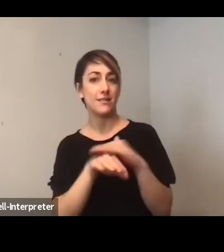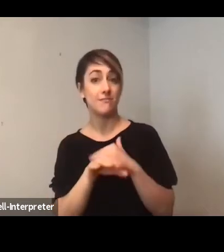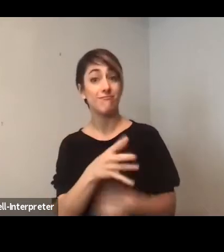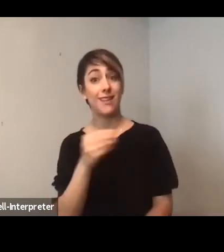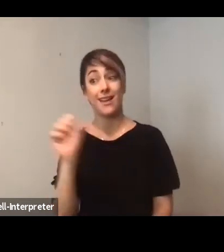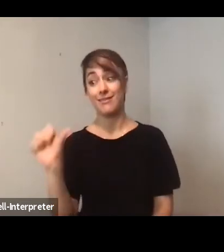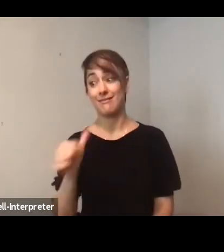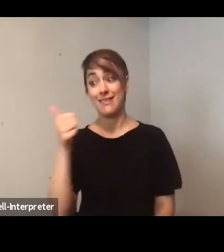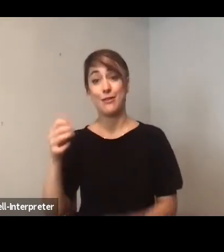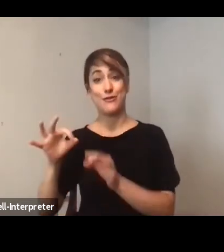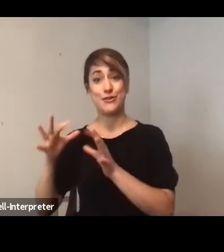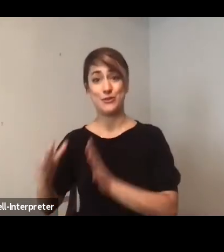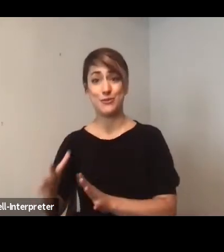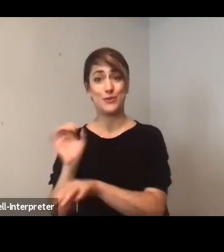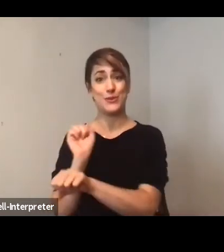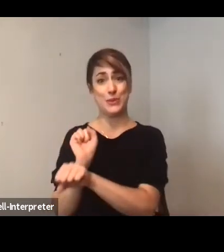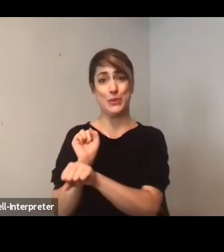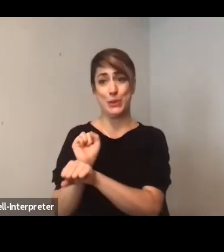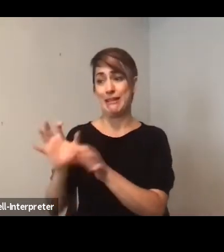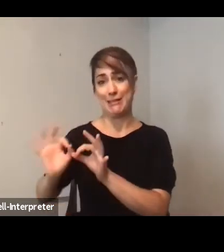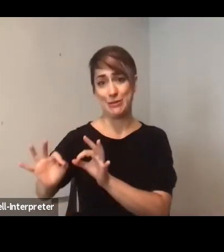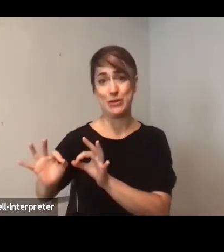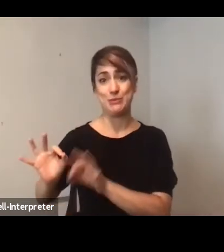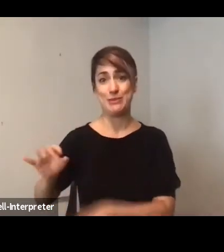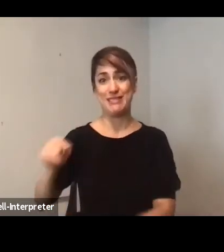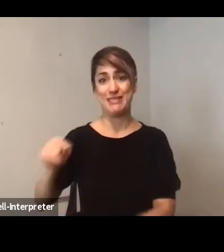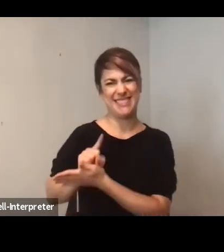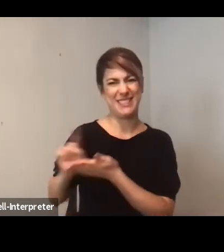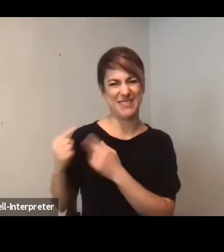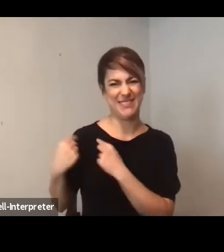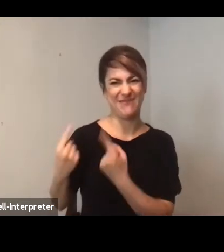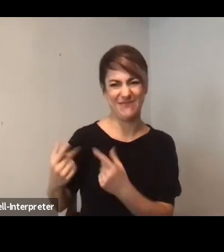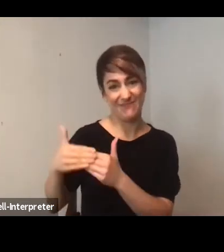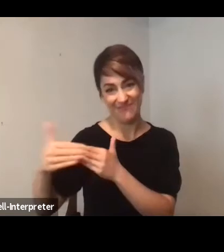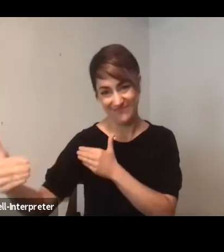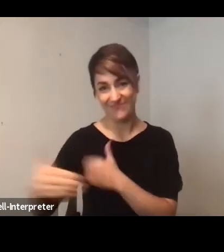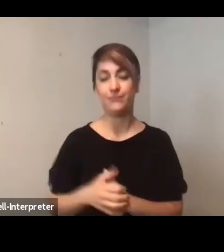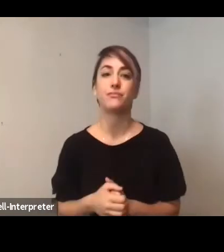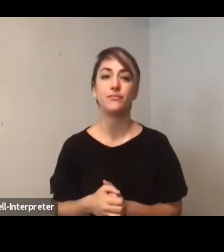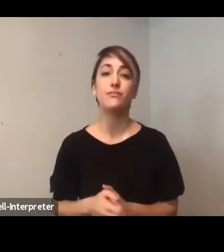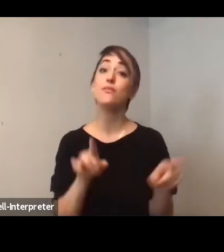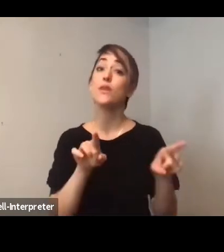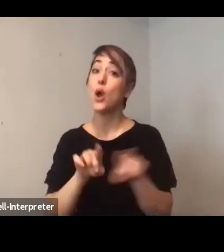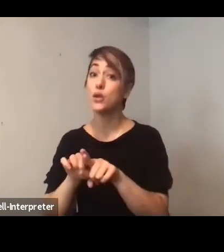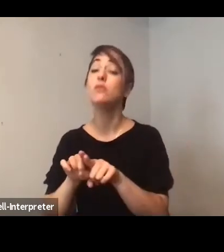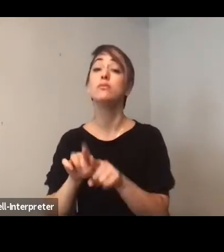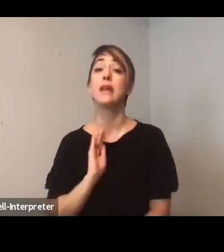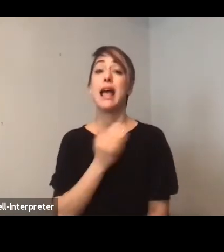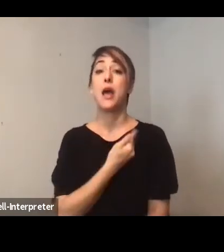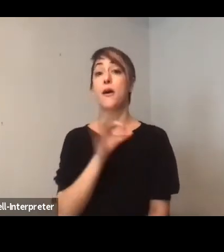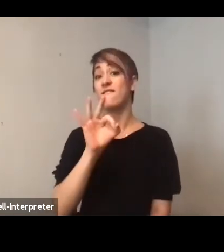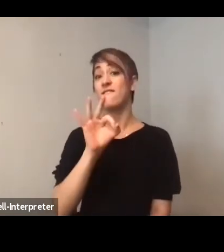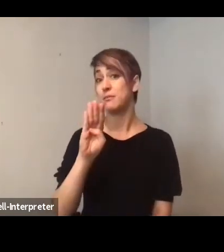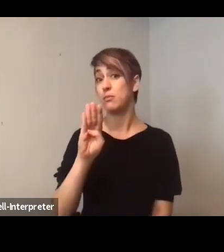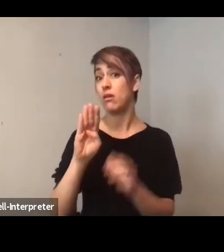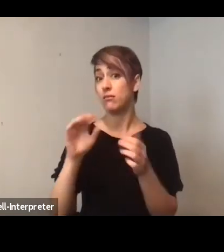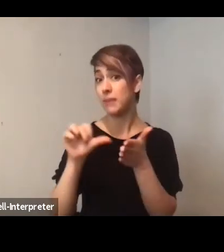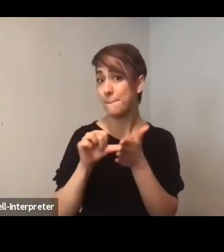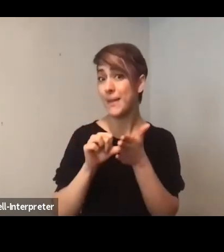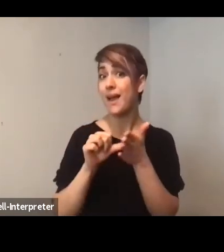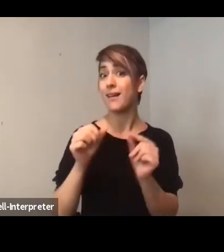are so grateful for your support. And you can also head to our Facebook page for auto captioning. So this particular